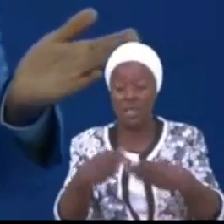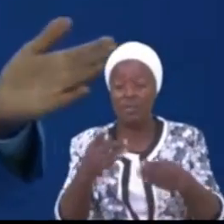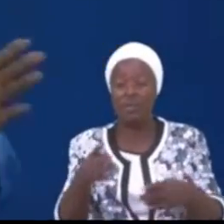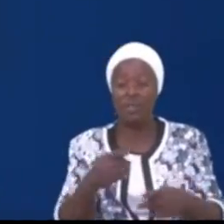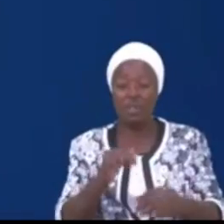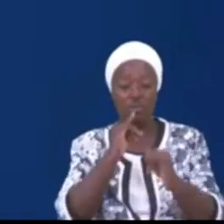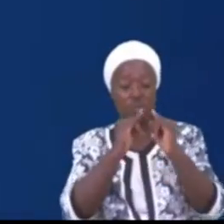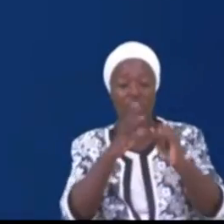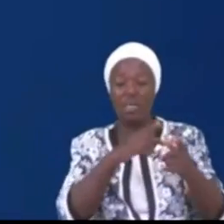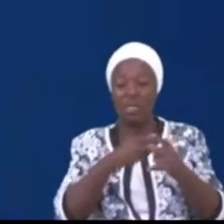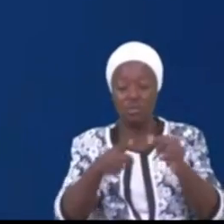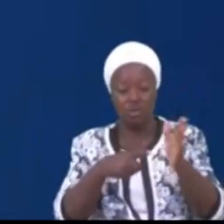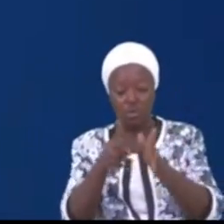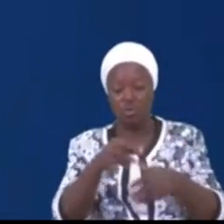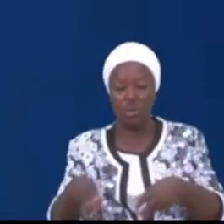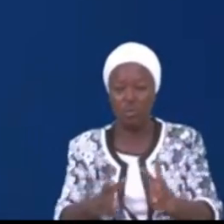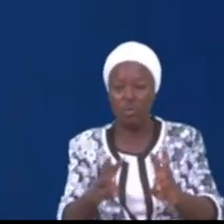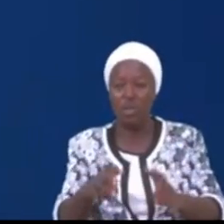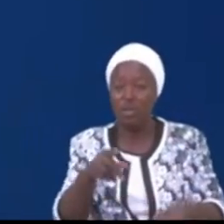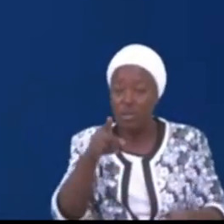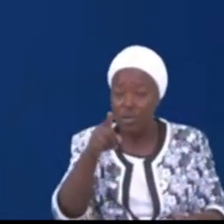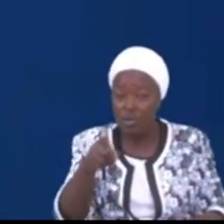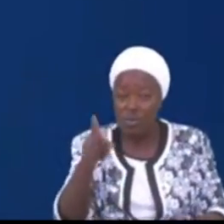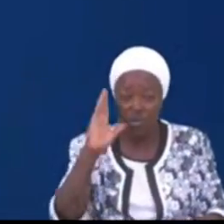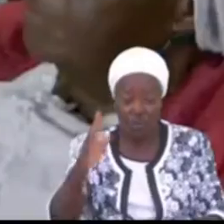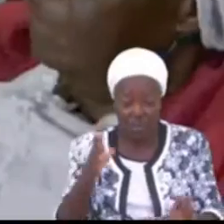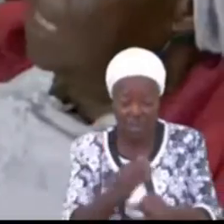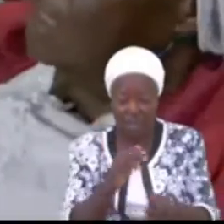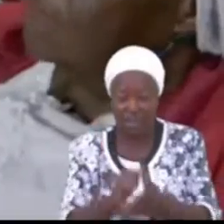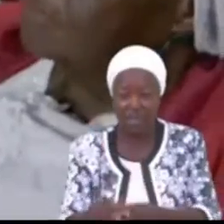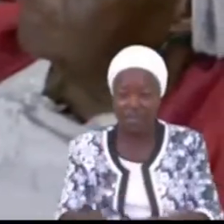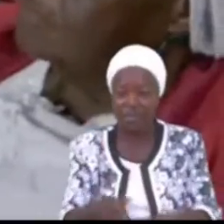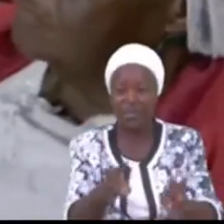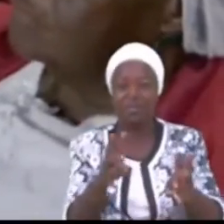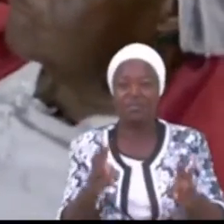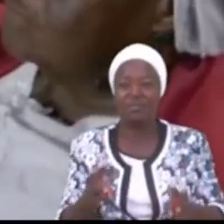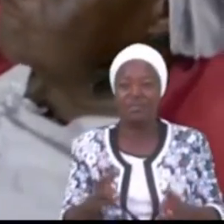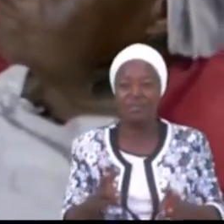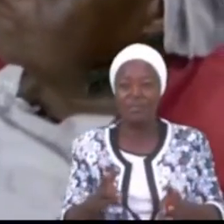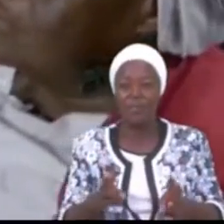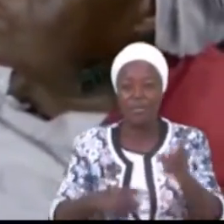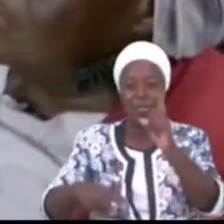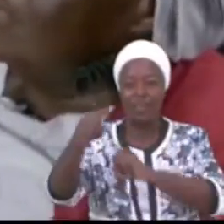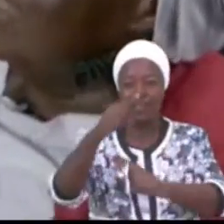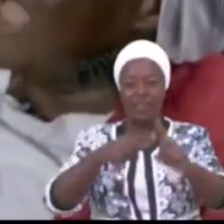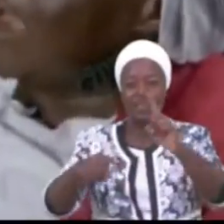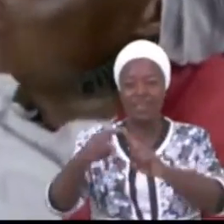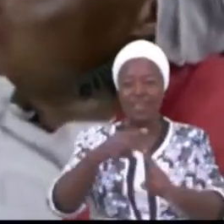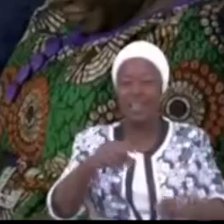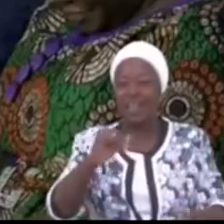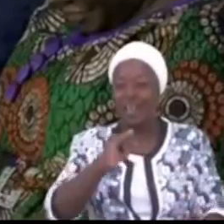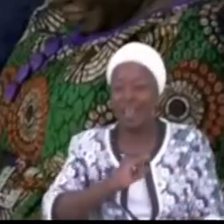the way, you will take that way. I will take that way.